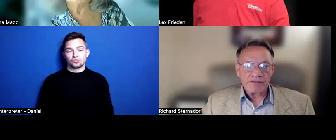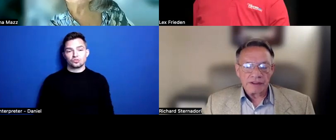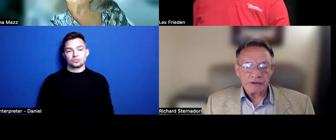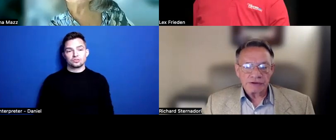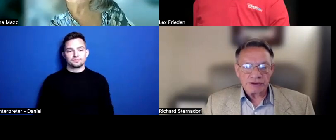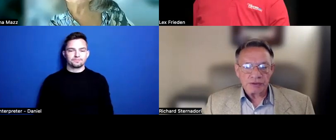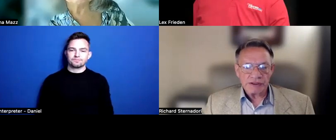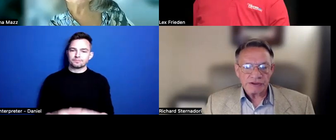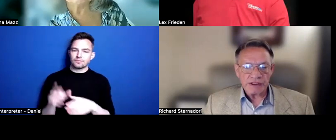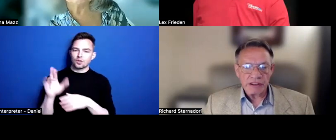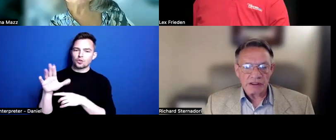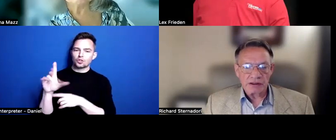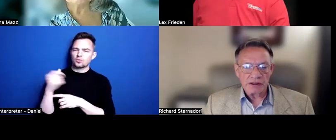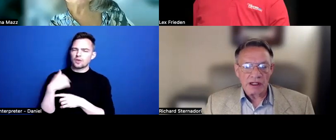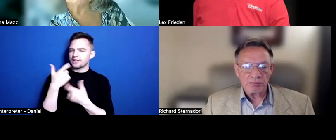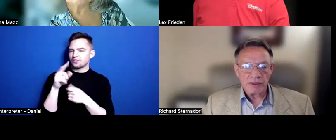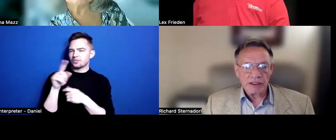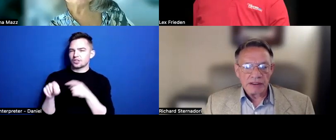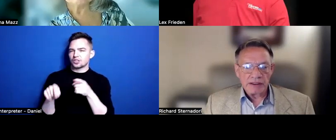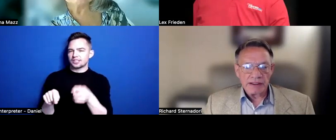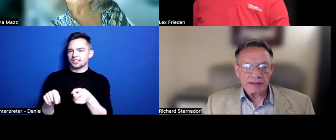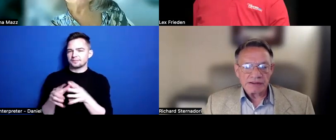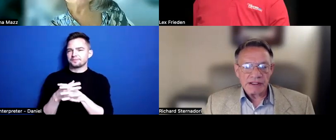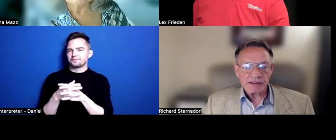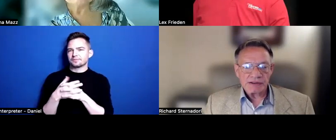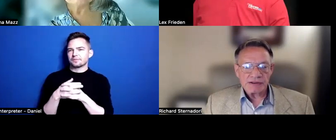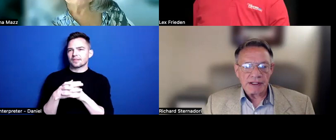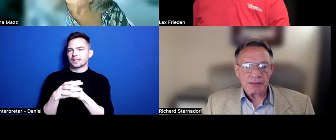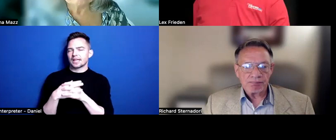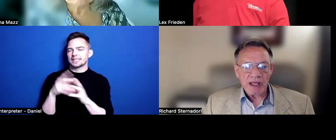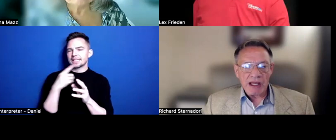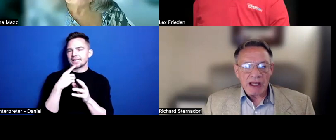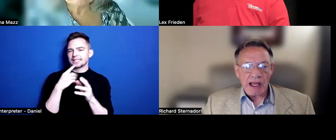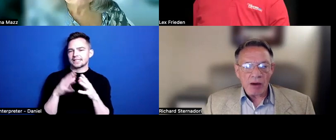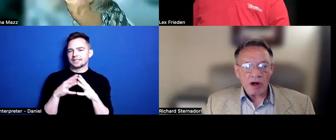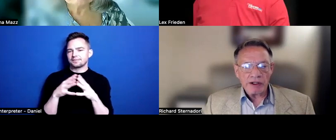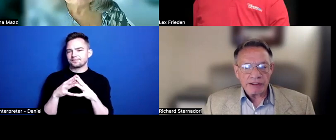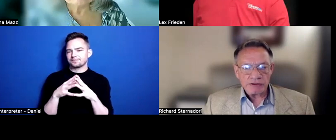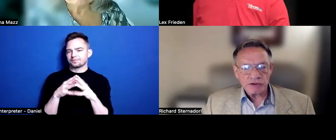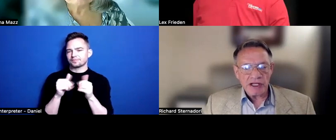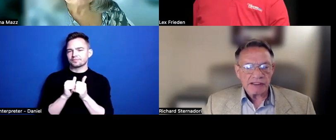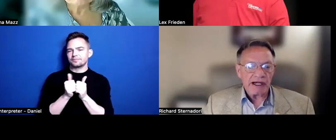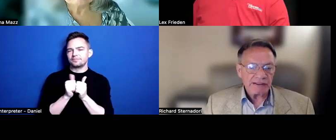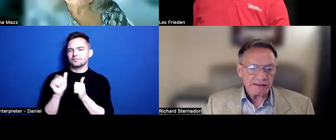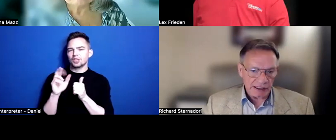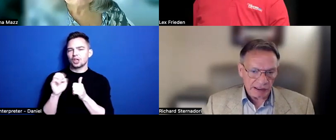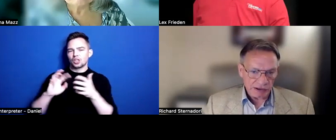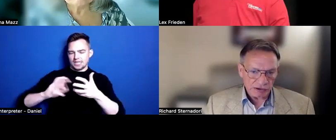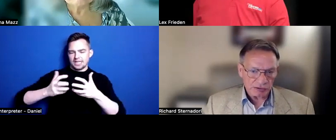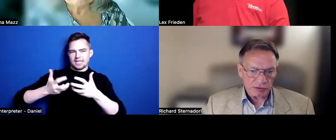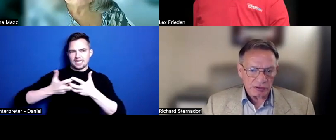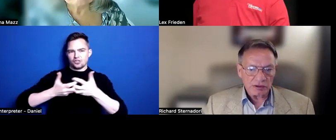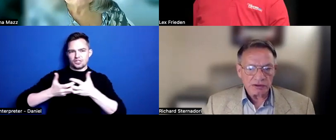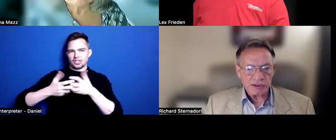We have an interesting question here that says, how are intersecting